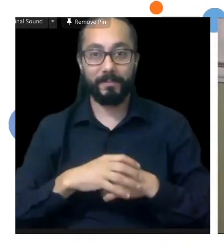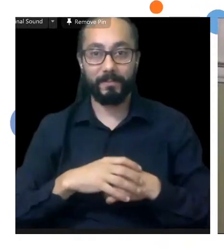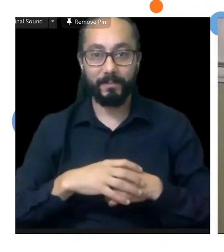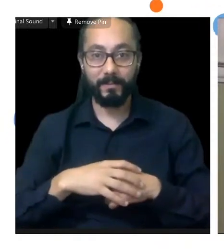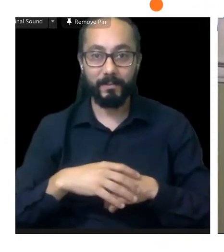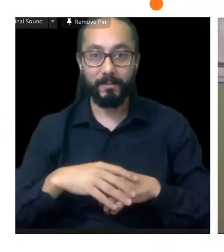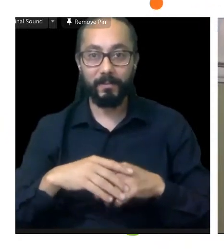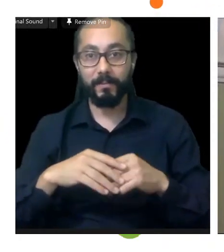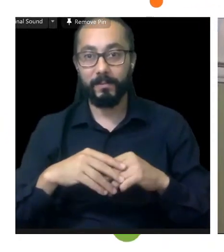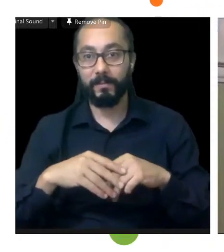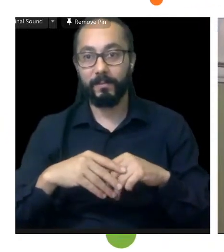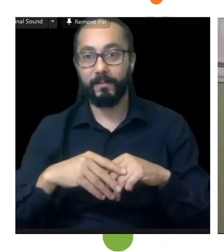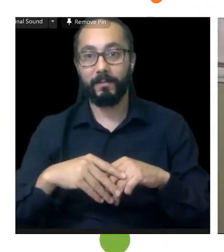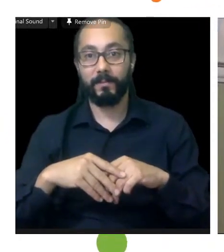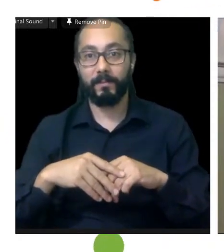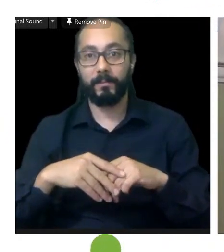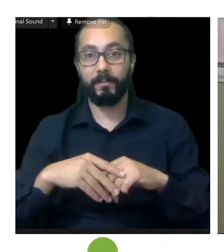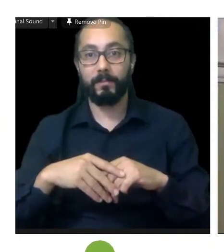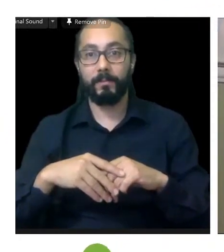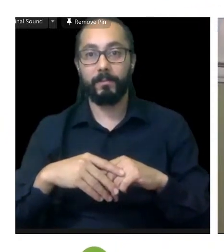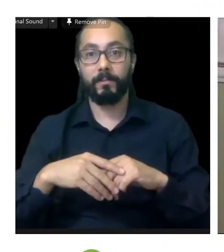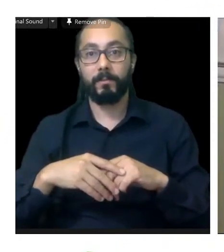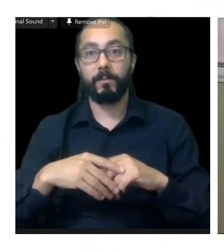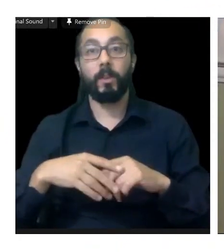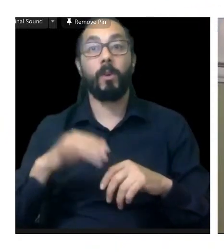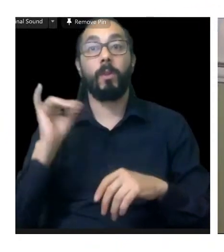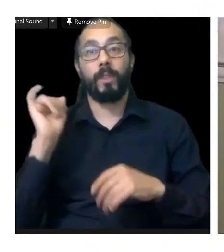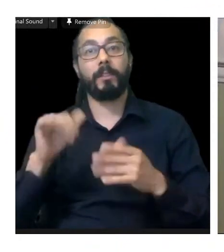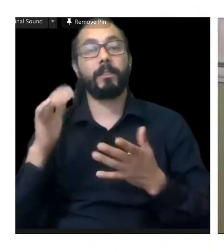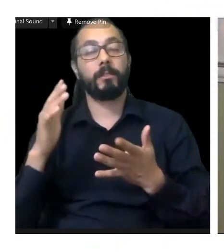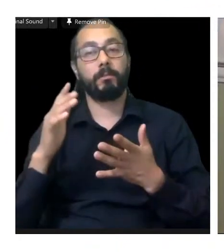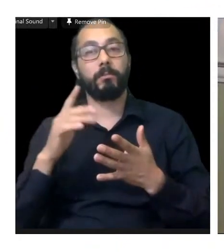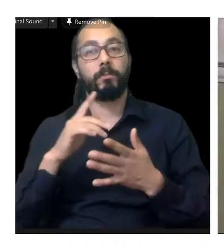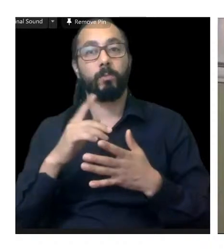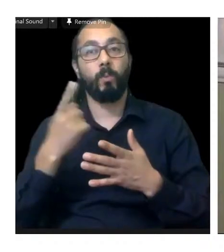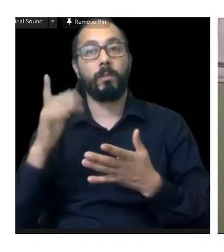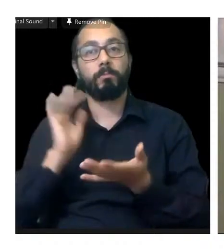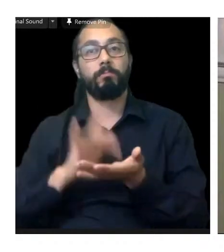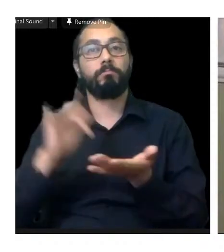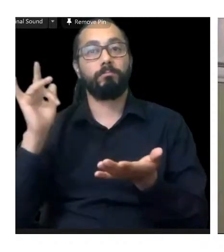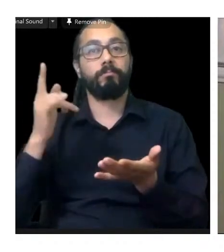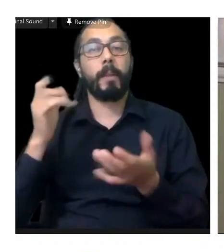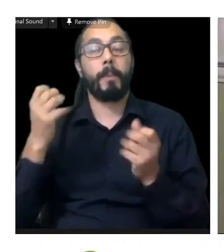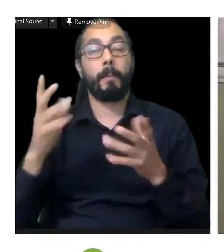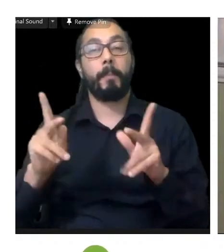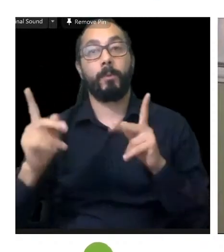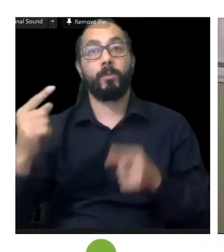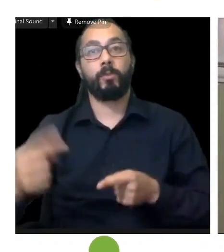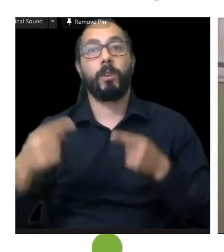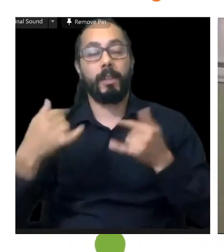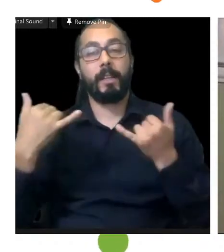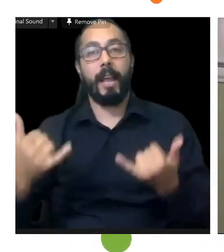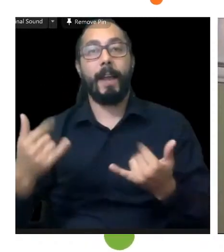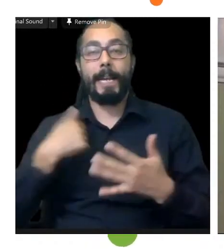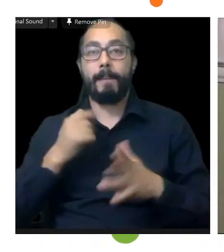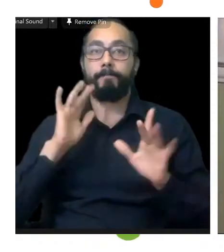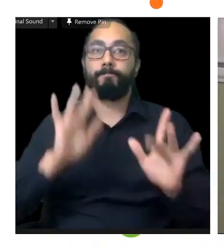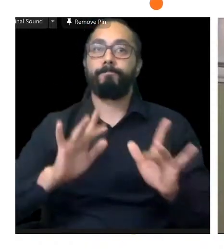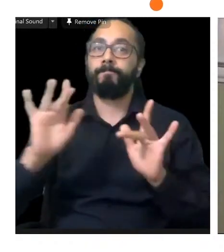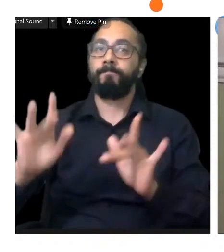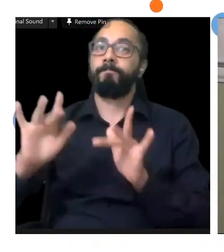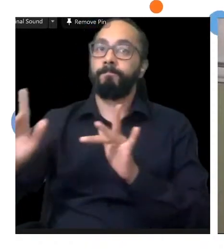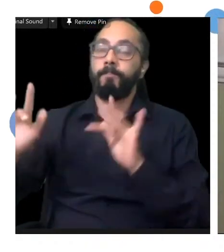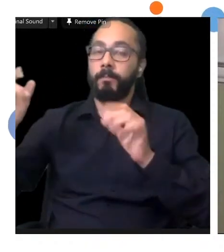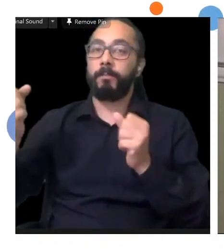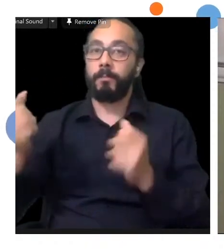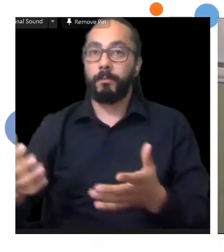again, that's an advantage that I know a lot of people right now are struggling with. And I am so sympathetic to the fact that the